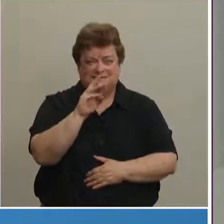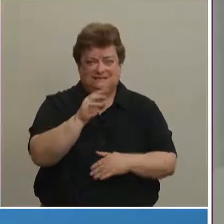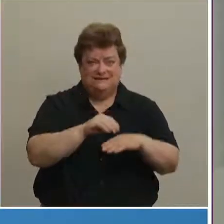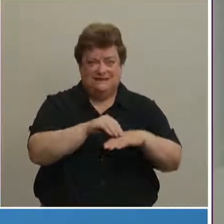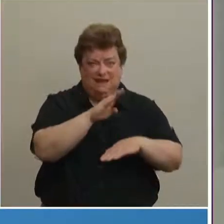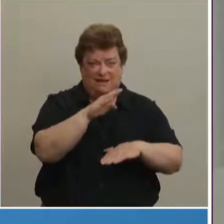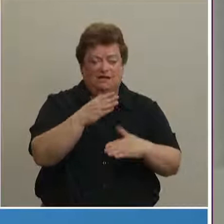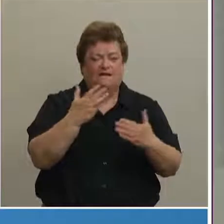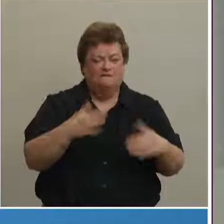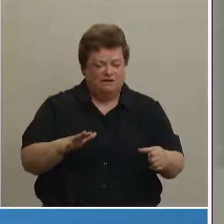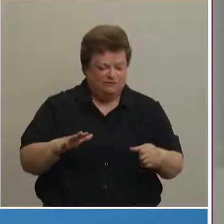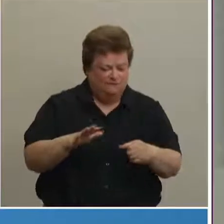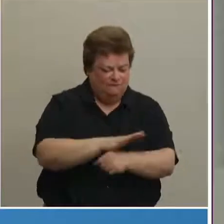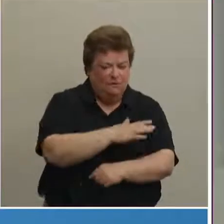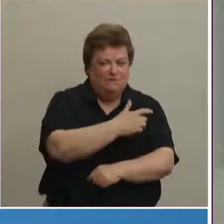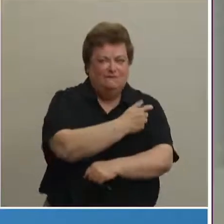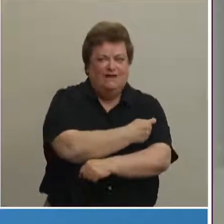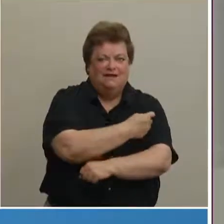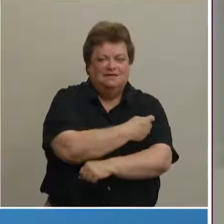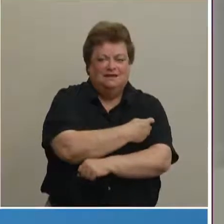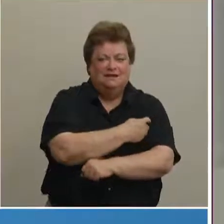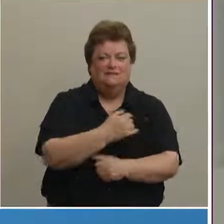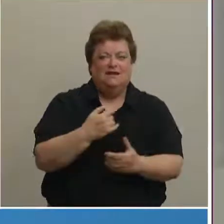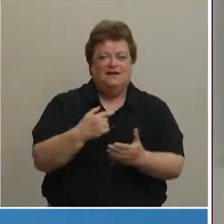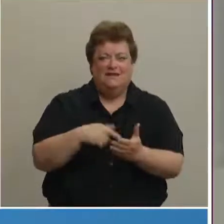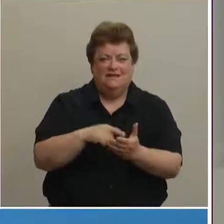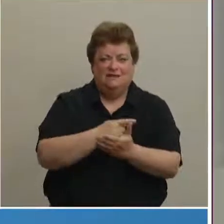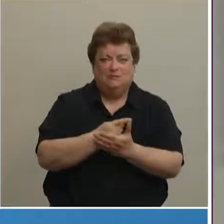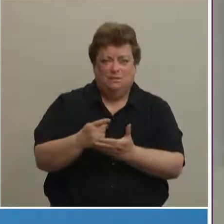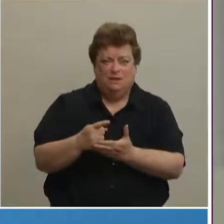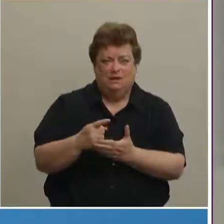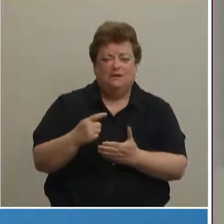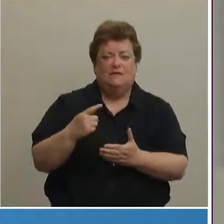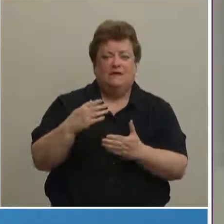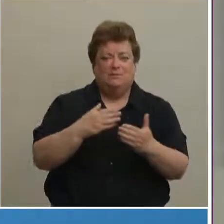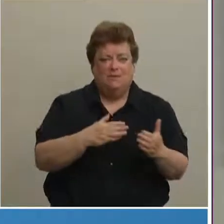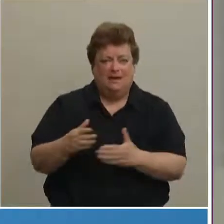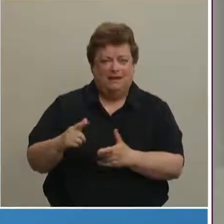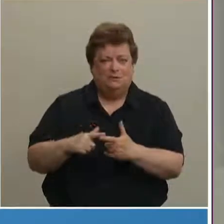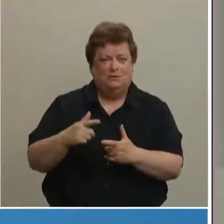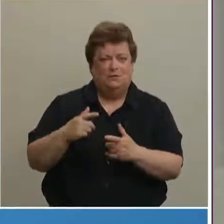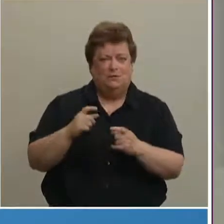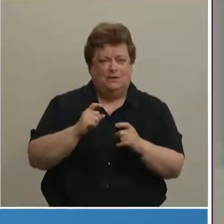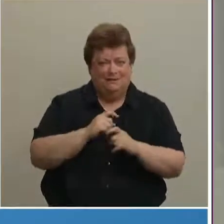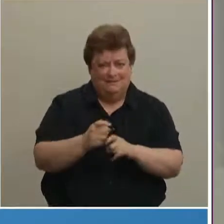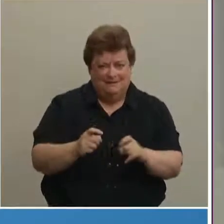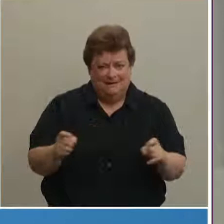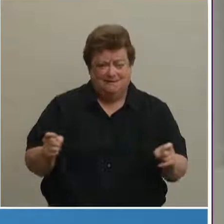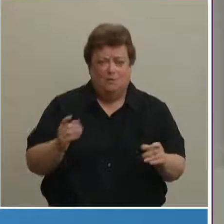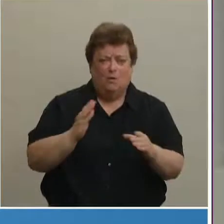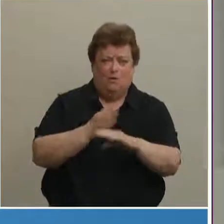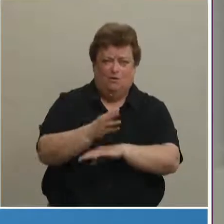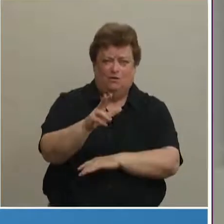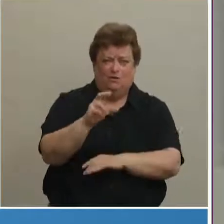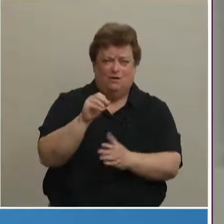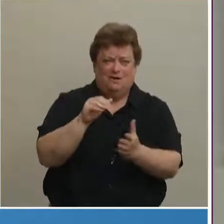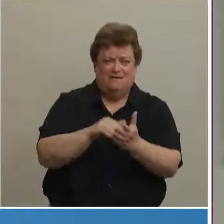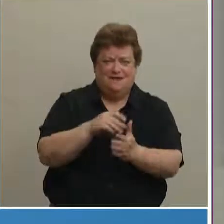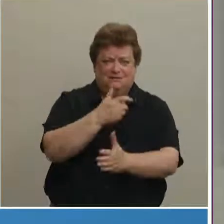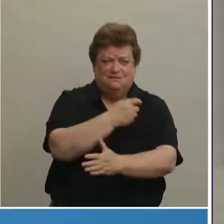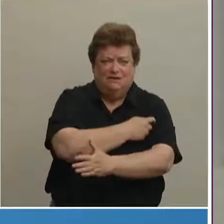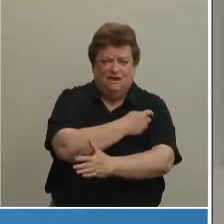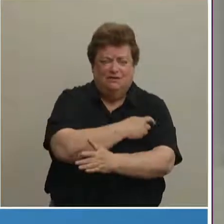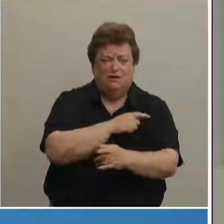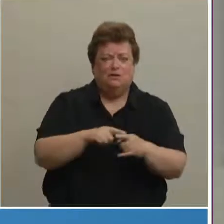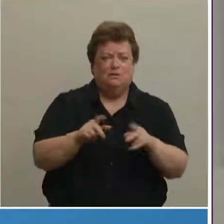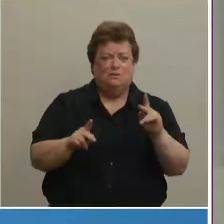fully vaccinated. And this week, our health team and their partners plan to administer more than 30,000 COVID-19 vaccine doses to